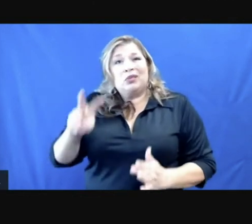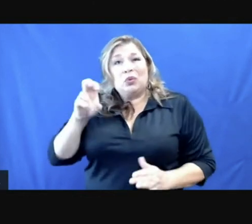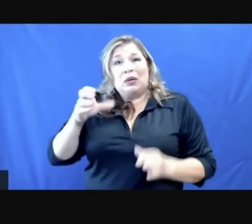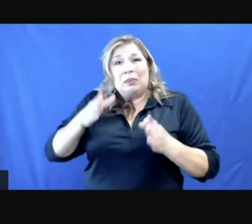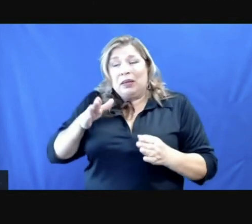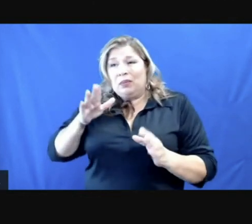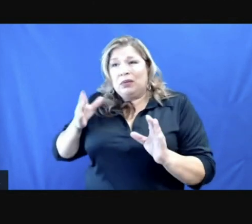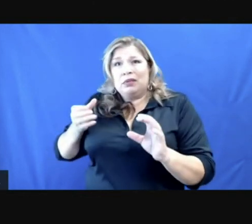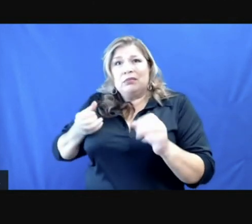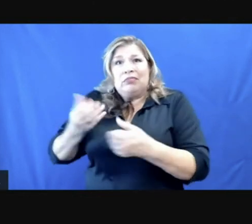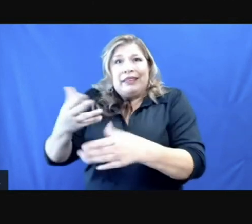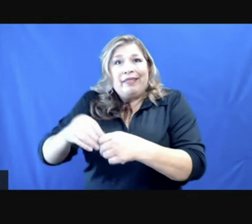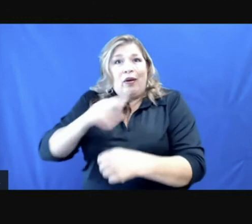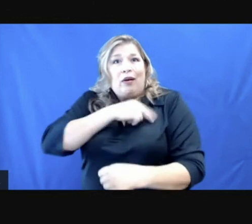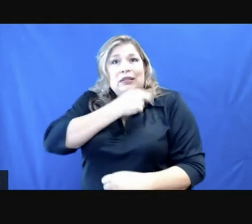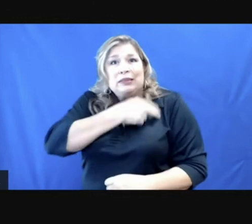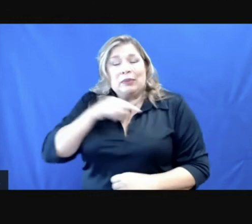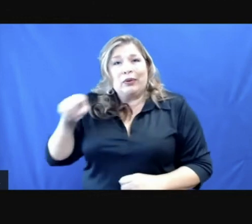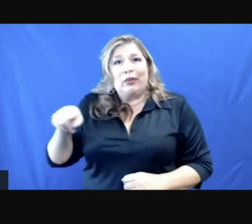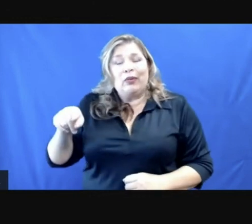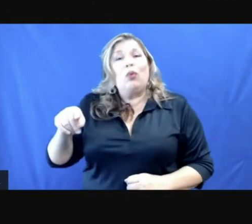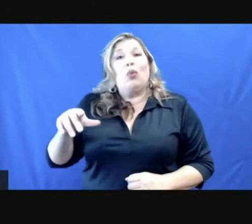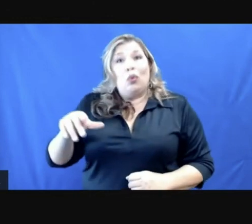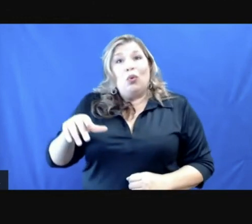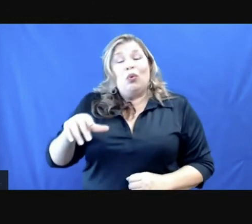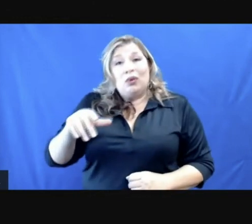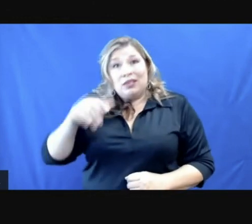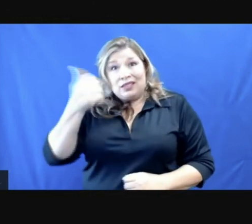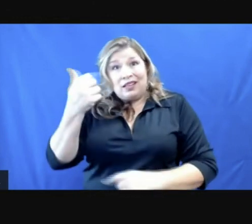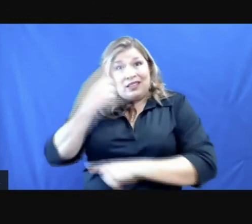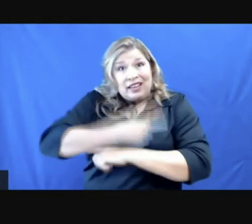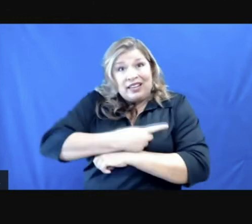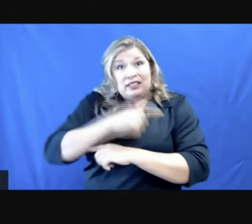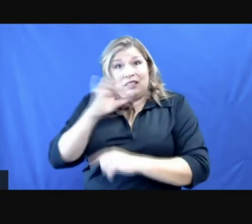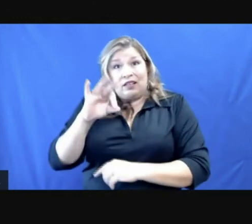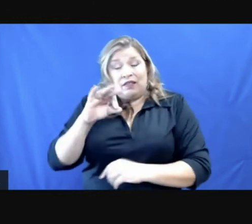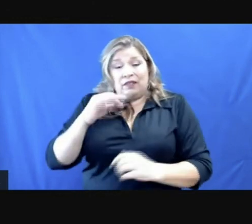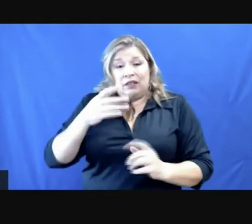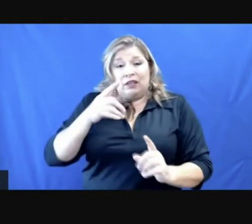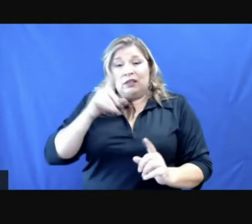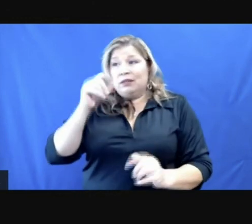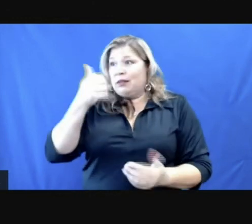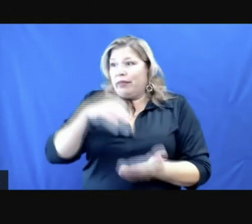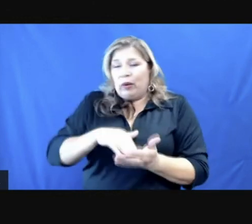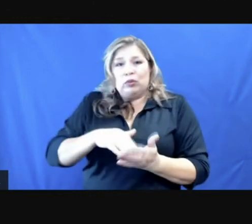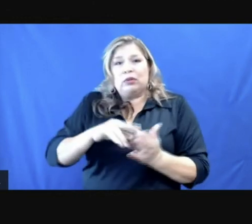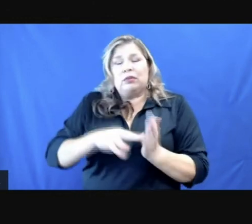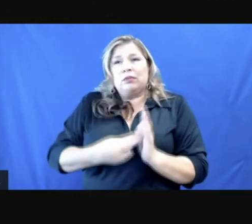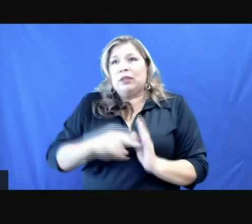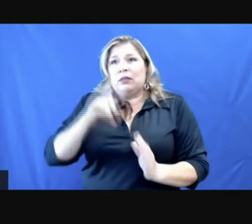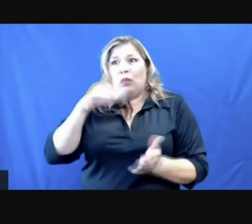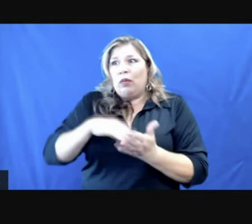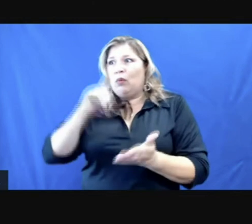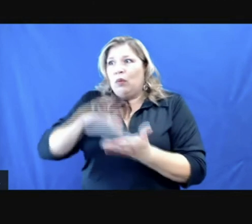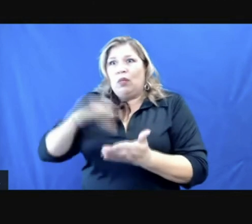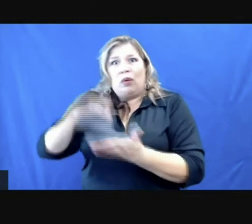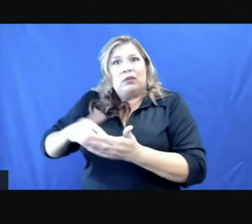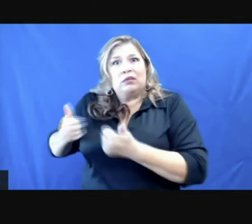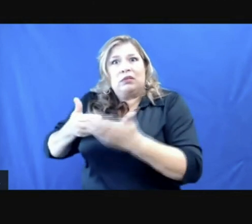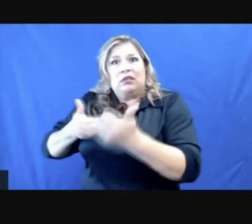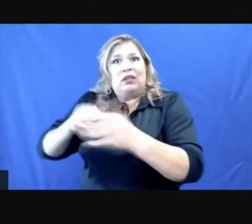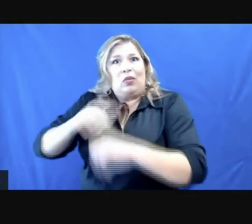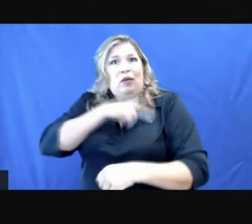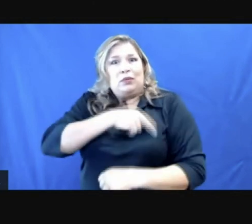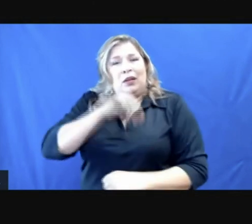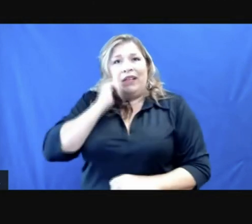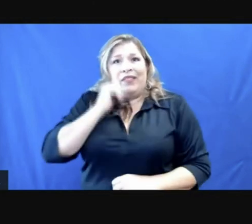You have that run, 10 days of 10,000 cases a day, you can see how that number adds up. So to your question, what could it